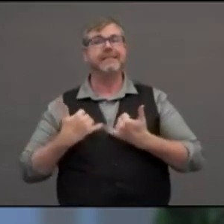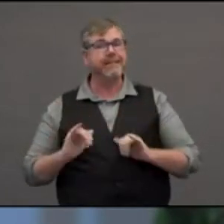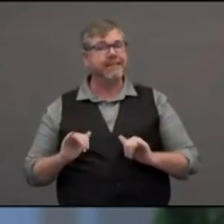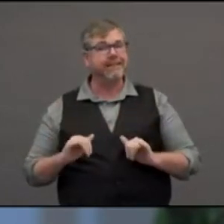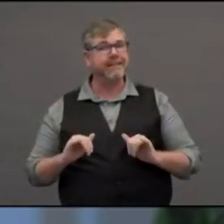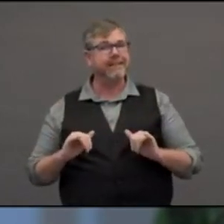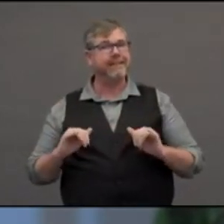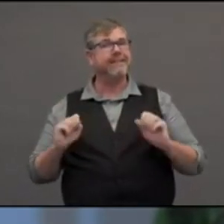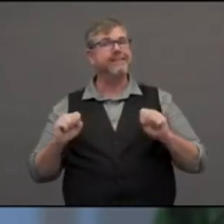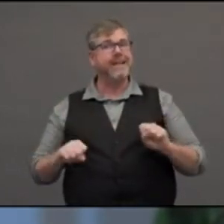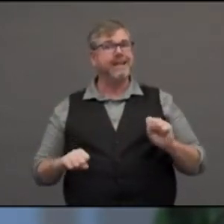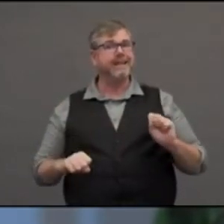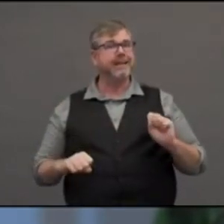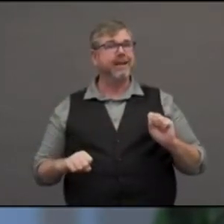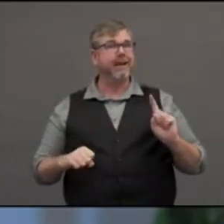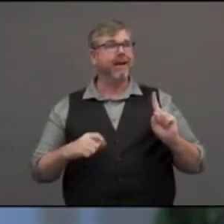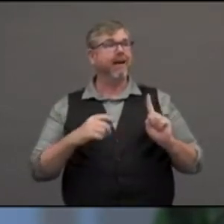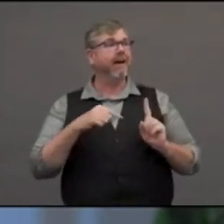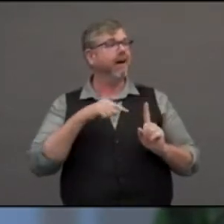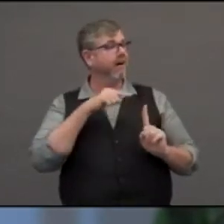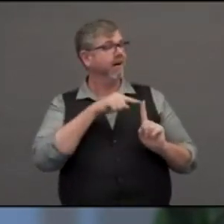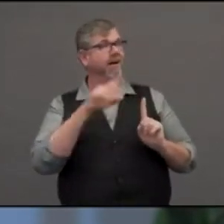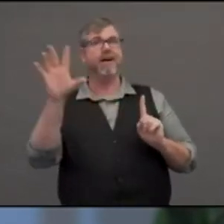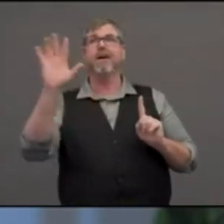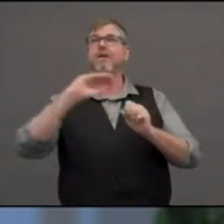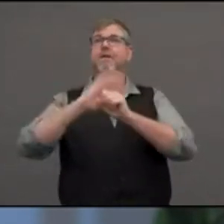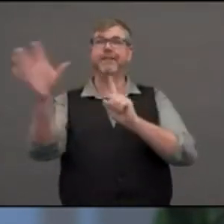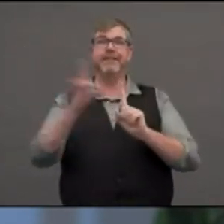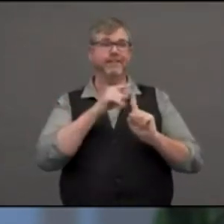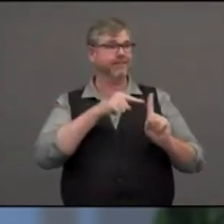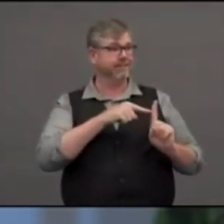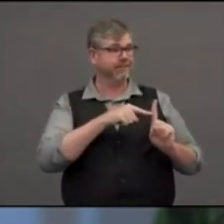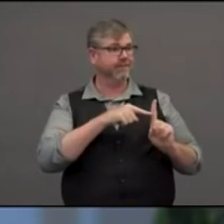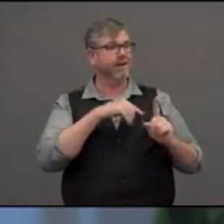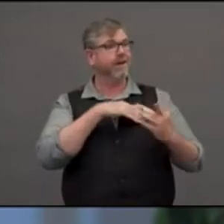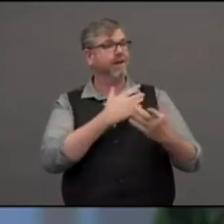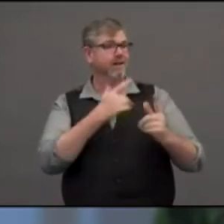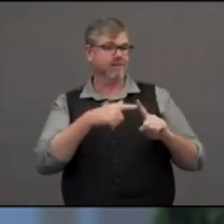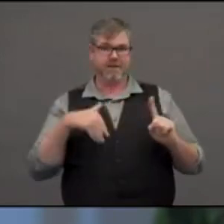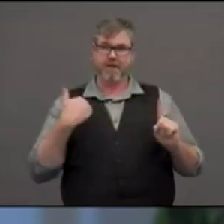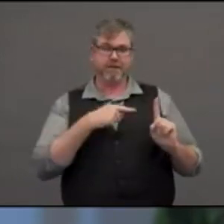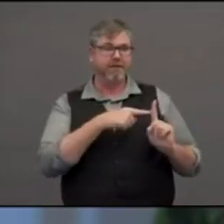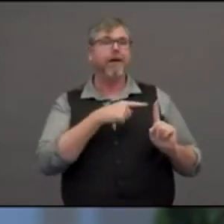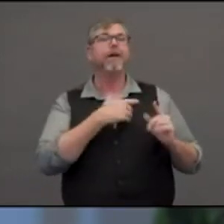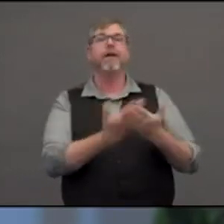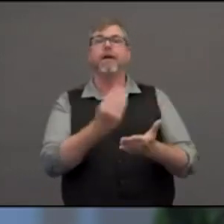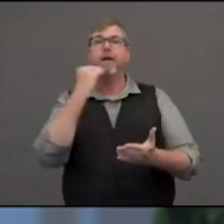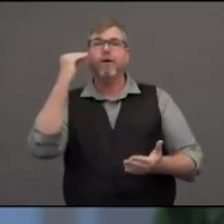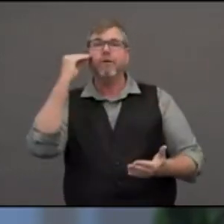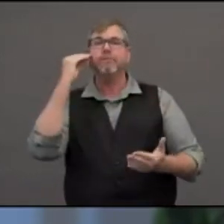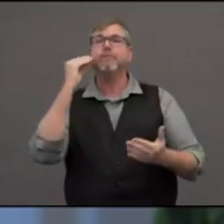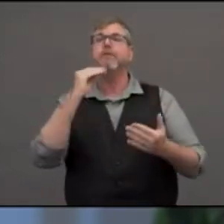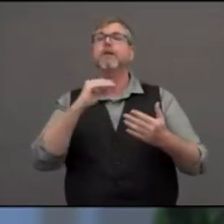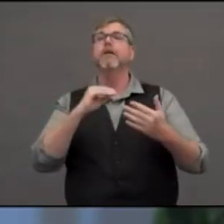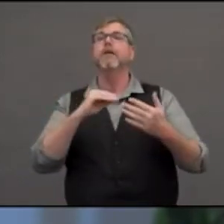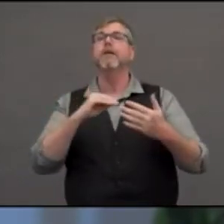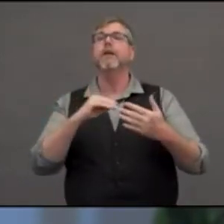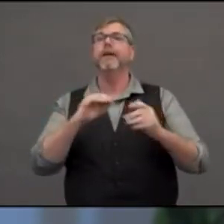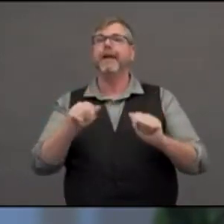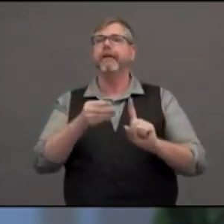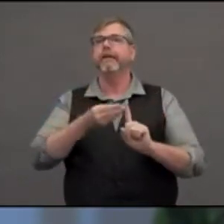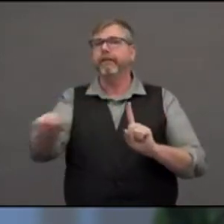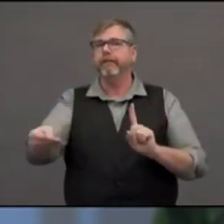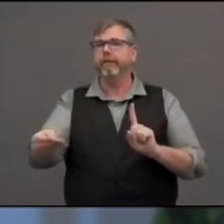and your mom, my dad, and again, not willingly or knowingly sometimes, but they could